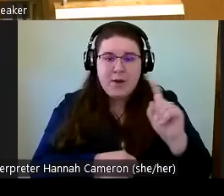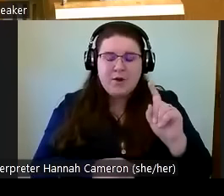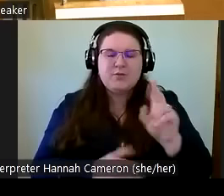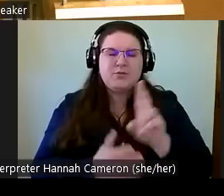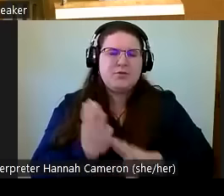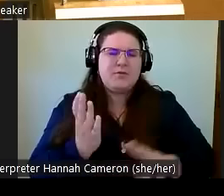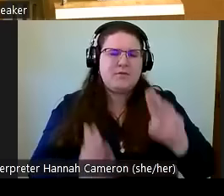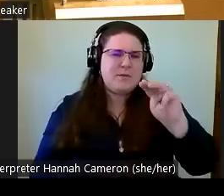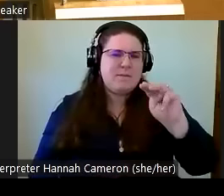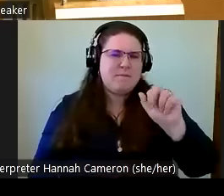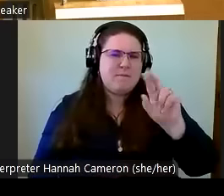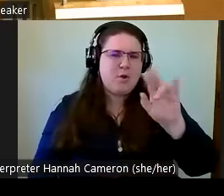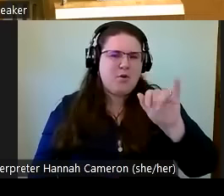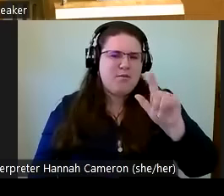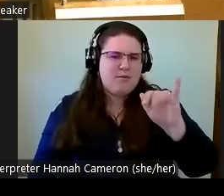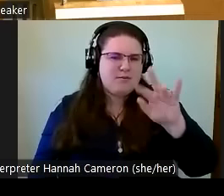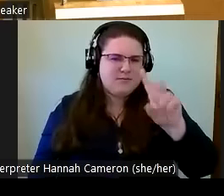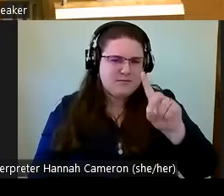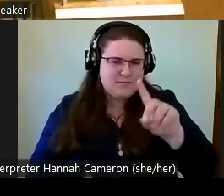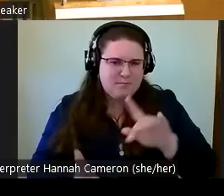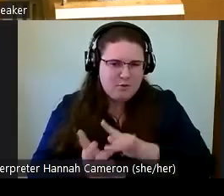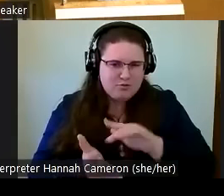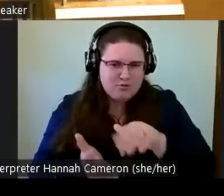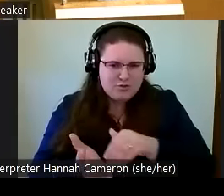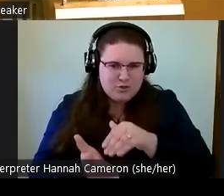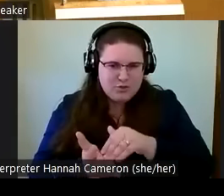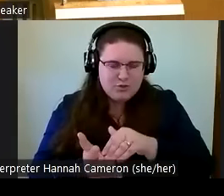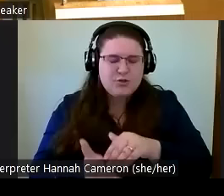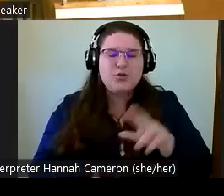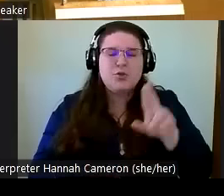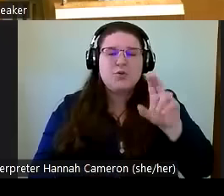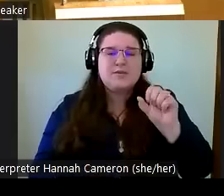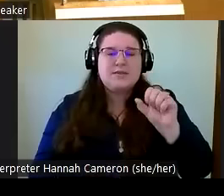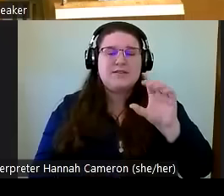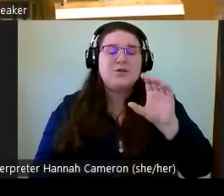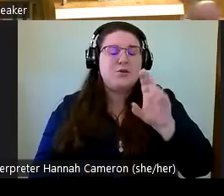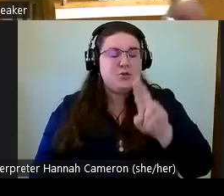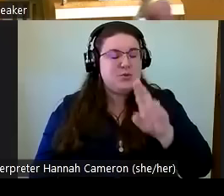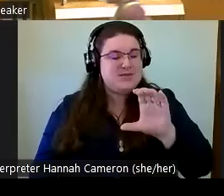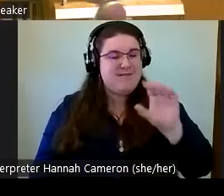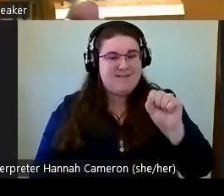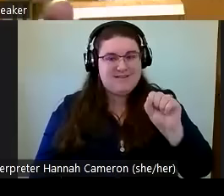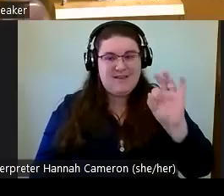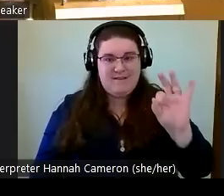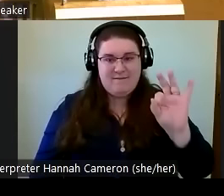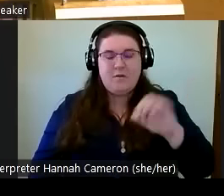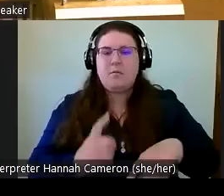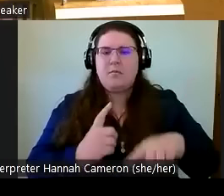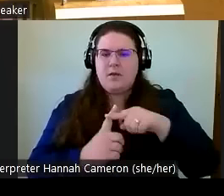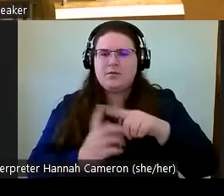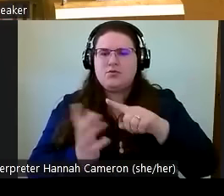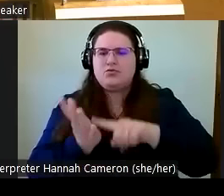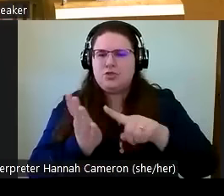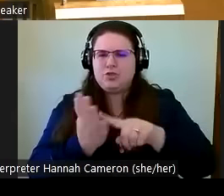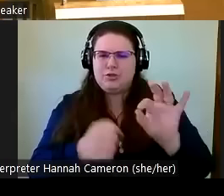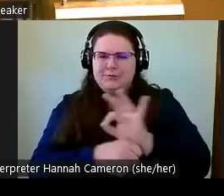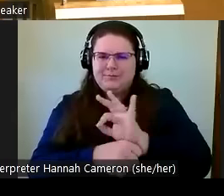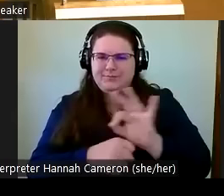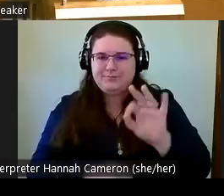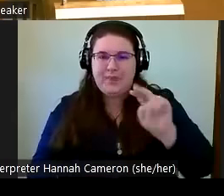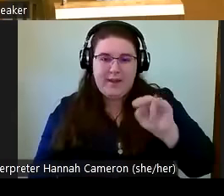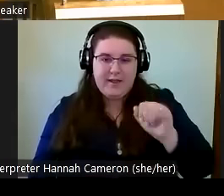Medical Center, that fellowship at UCSF, and a research fellowship at the NIH. And then